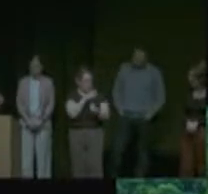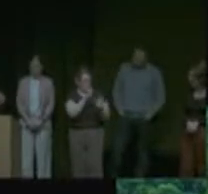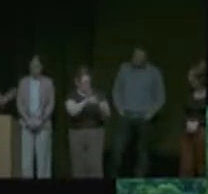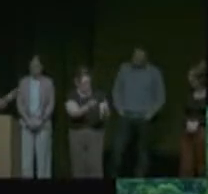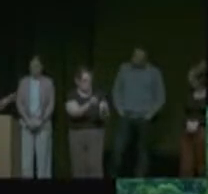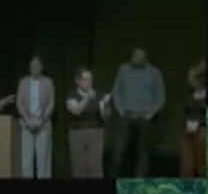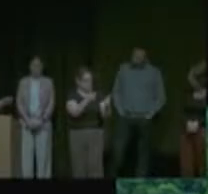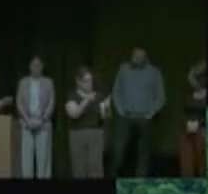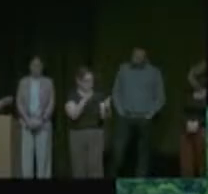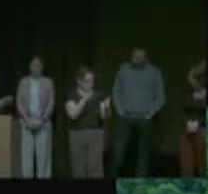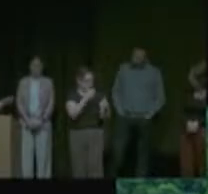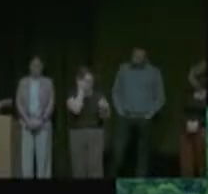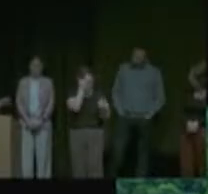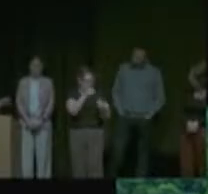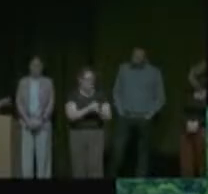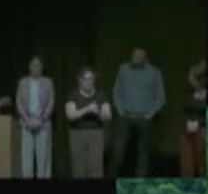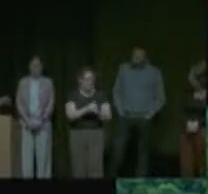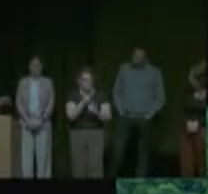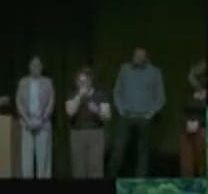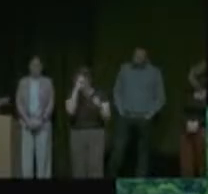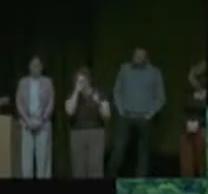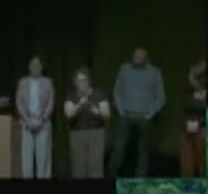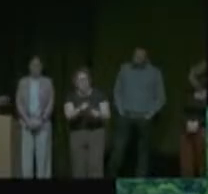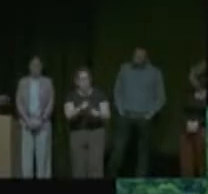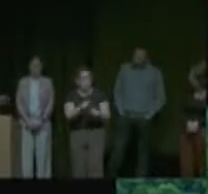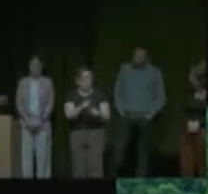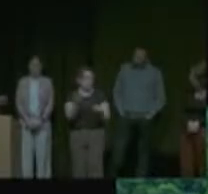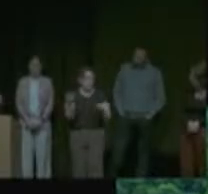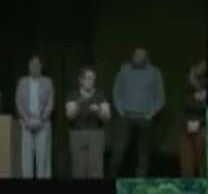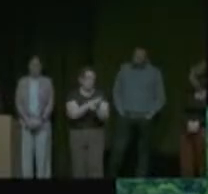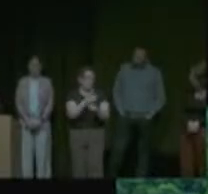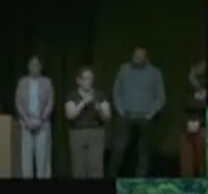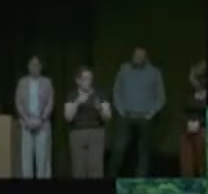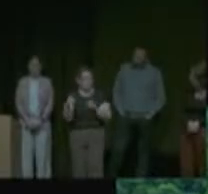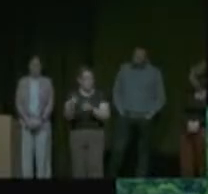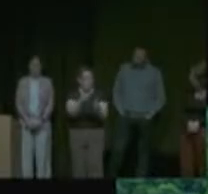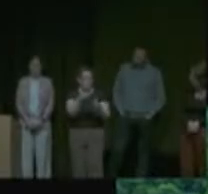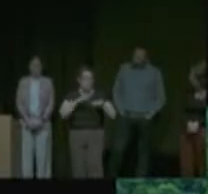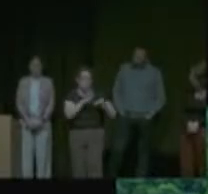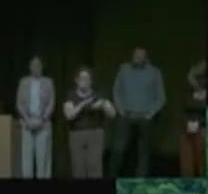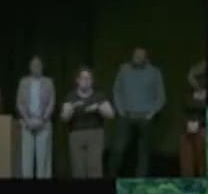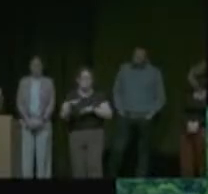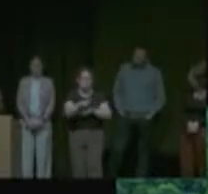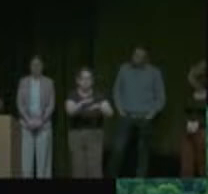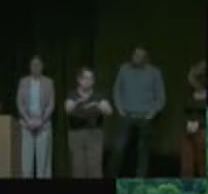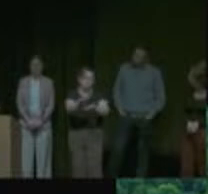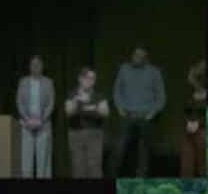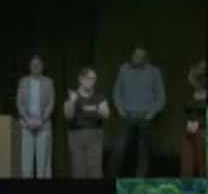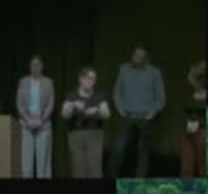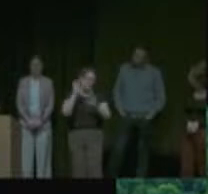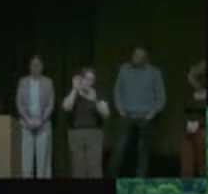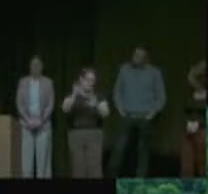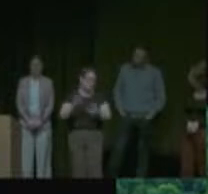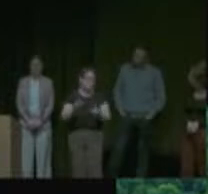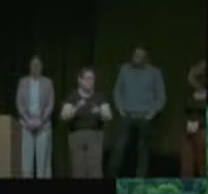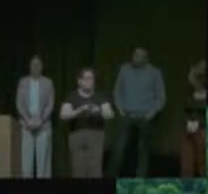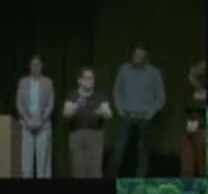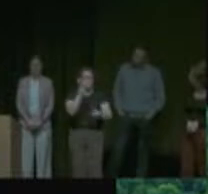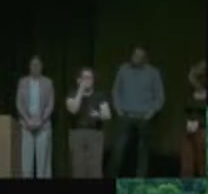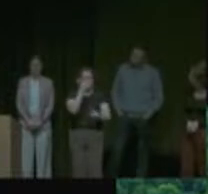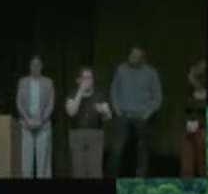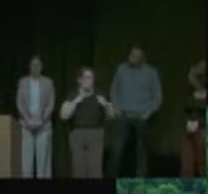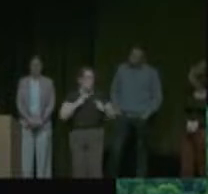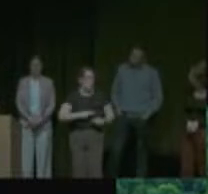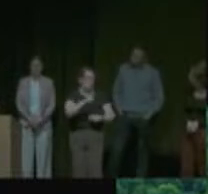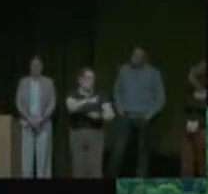be great to get the entire Cuyahoga River flowing again. However, human needs are also